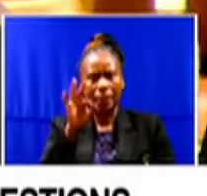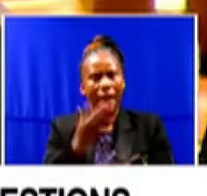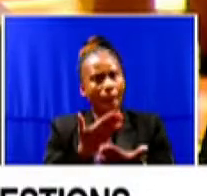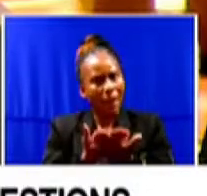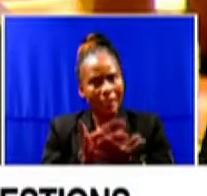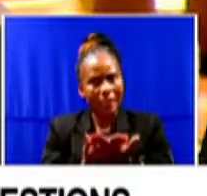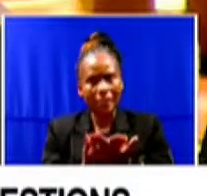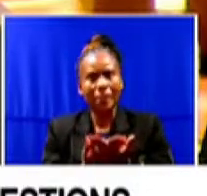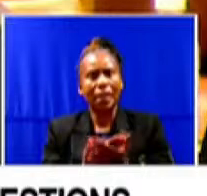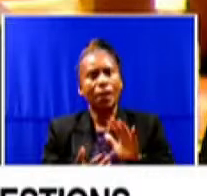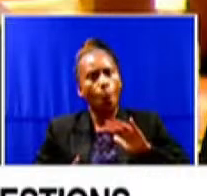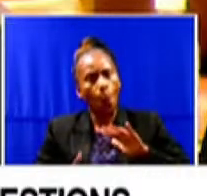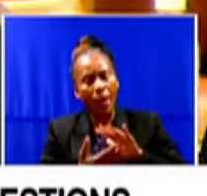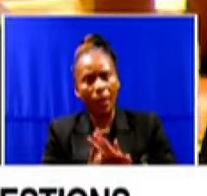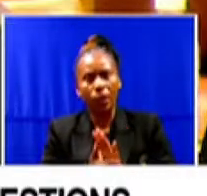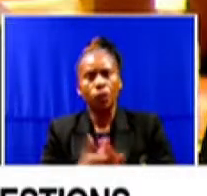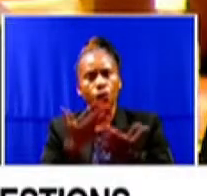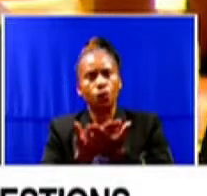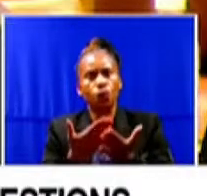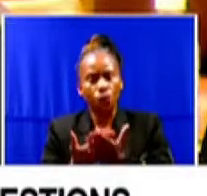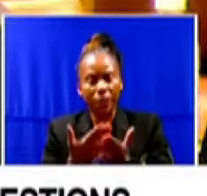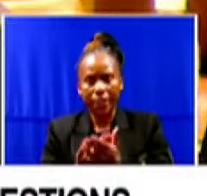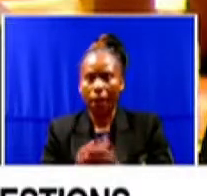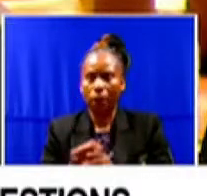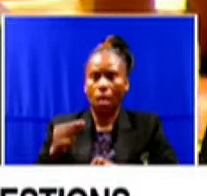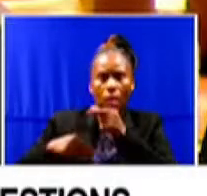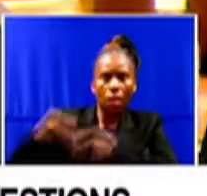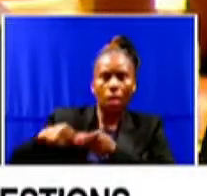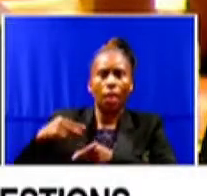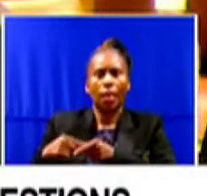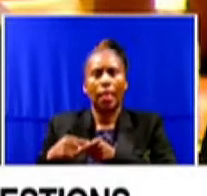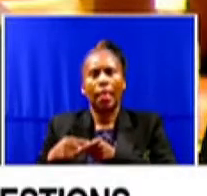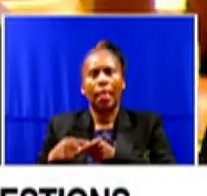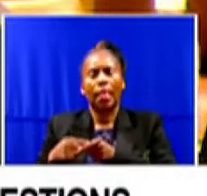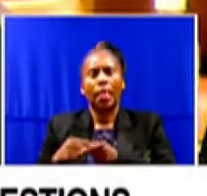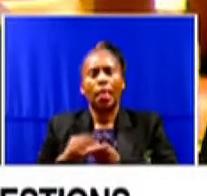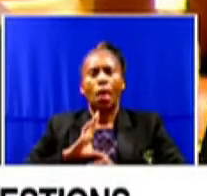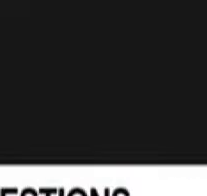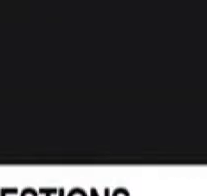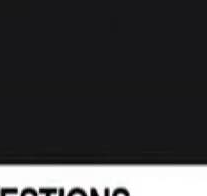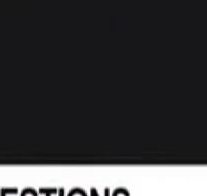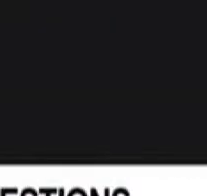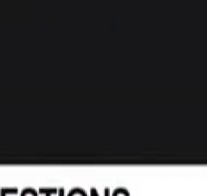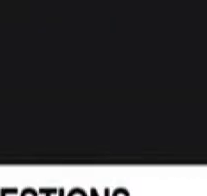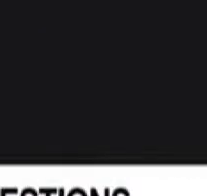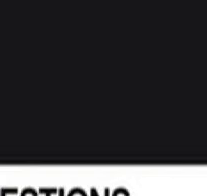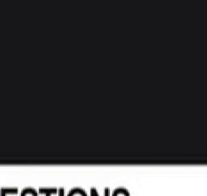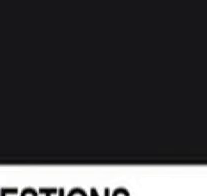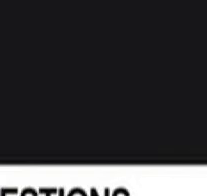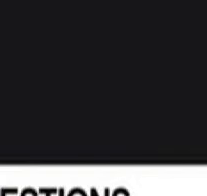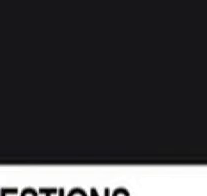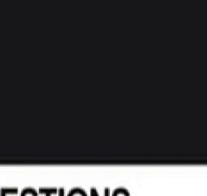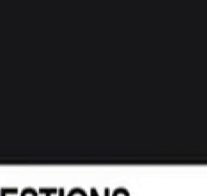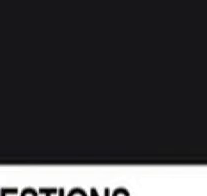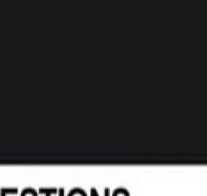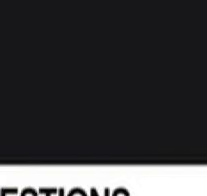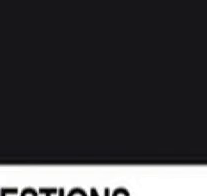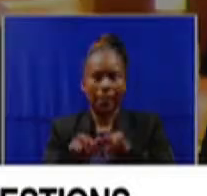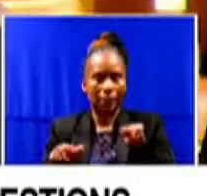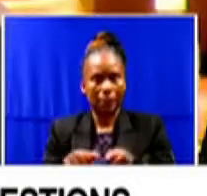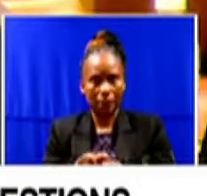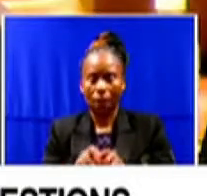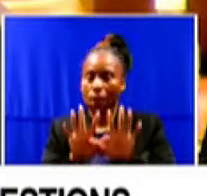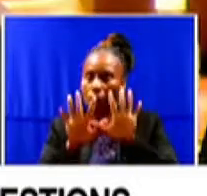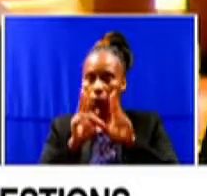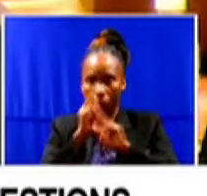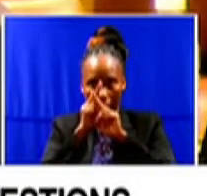to reverse the hopelessness and low morale that so many South Africans are feeling, while some... Honorable member, your term has